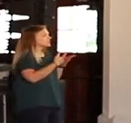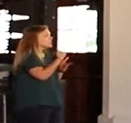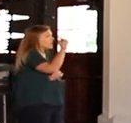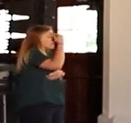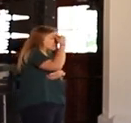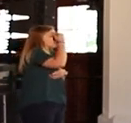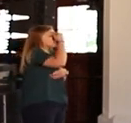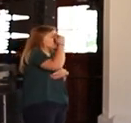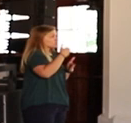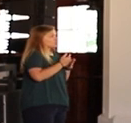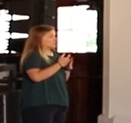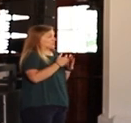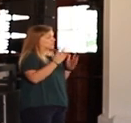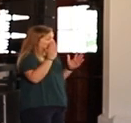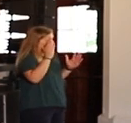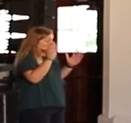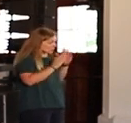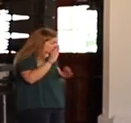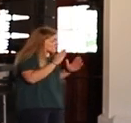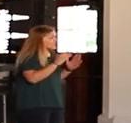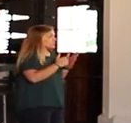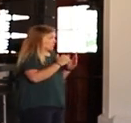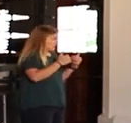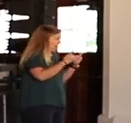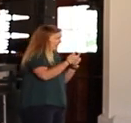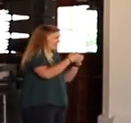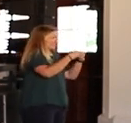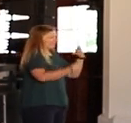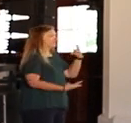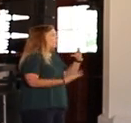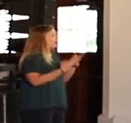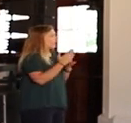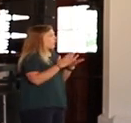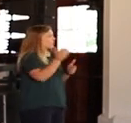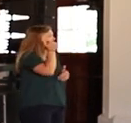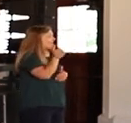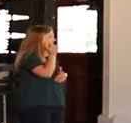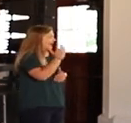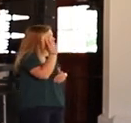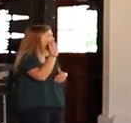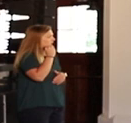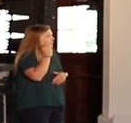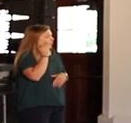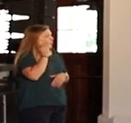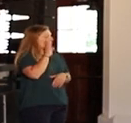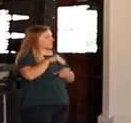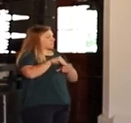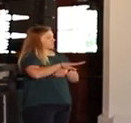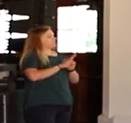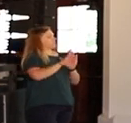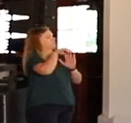thoughts, worries, challenges. So many aspects of your daily experience are in flux as